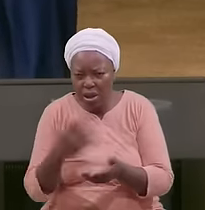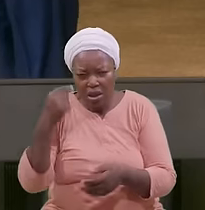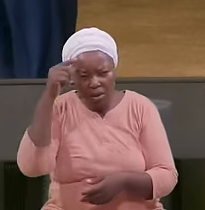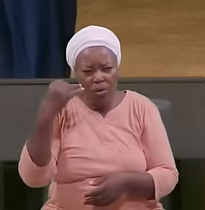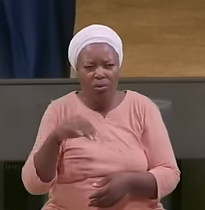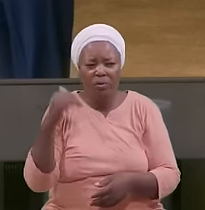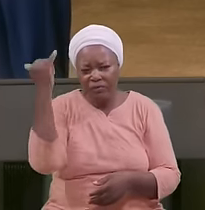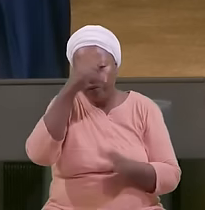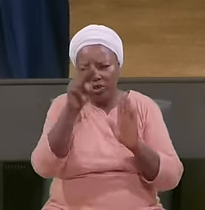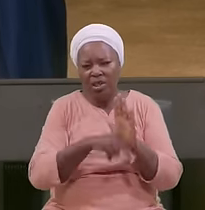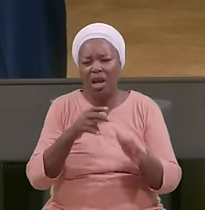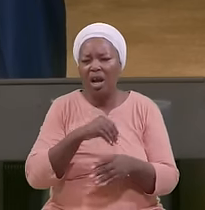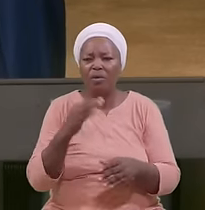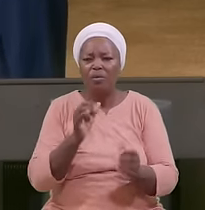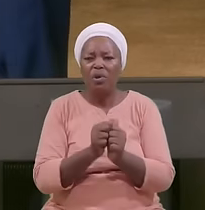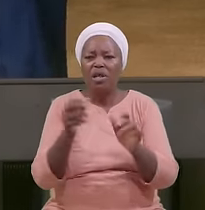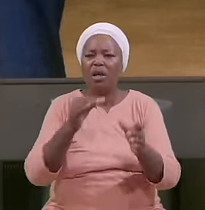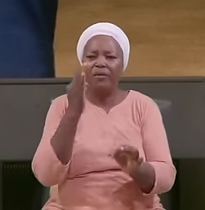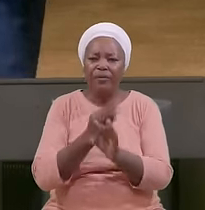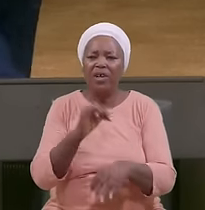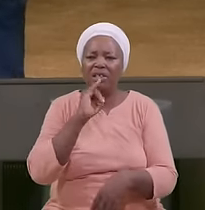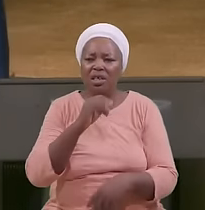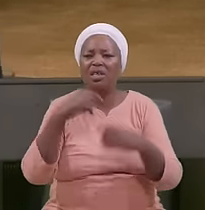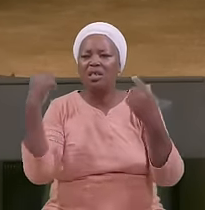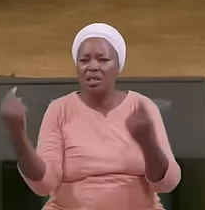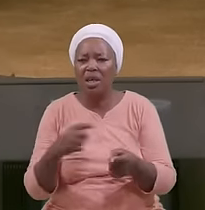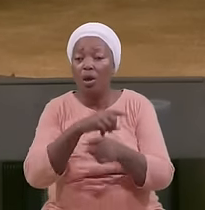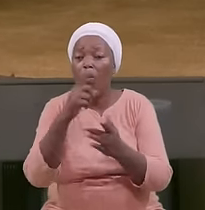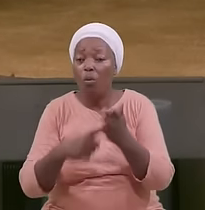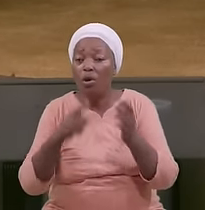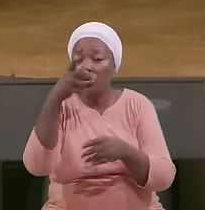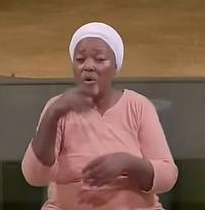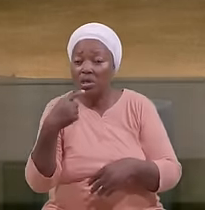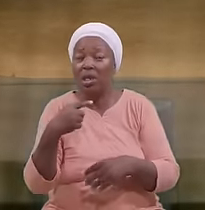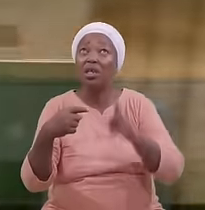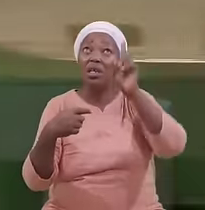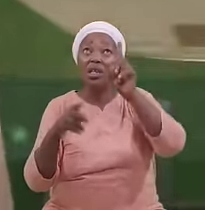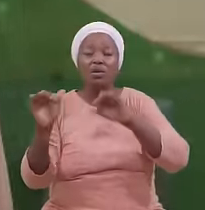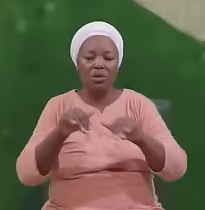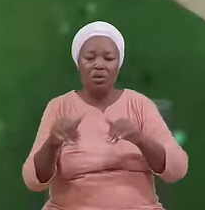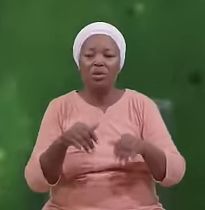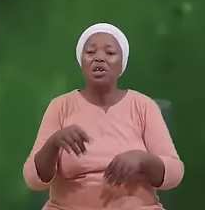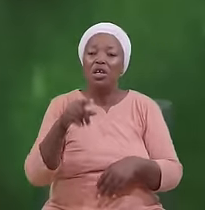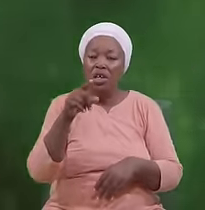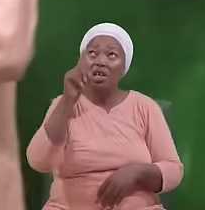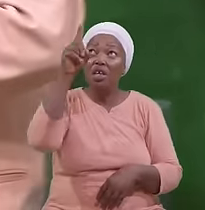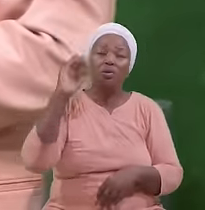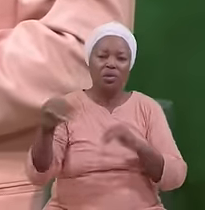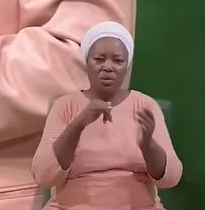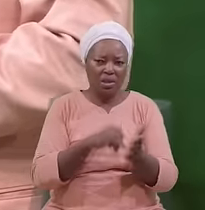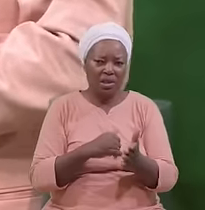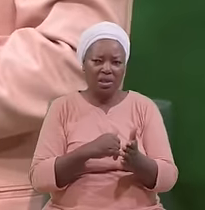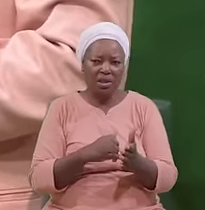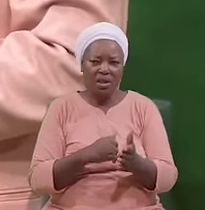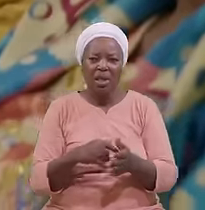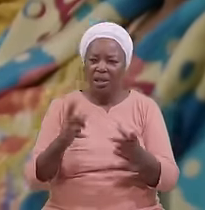and faithlessness is sin. What God says I will do, I will do. Rise up,